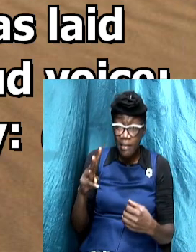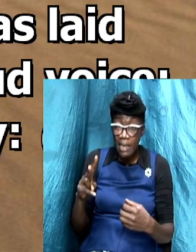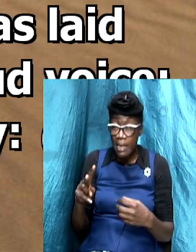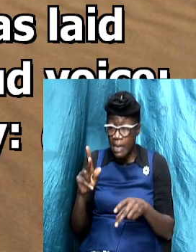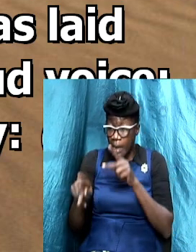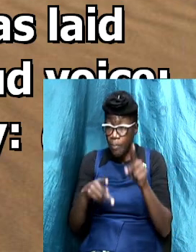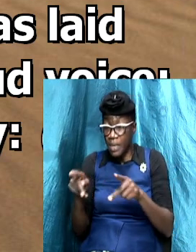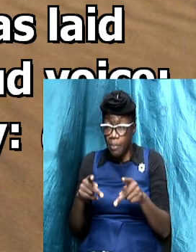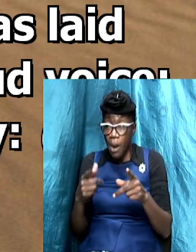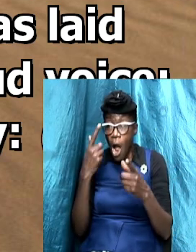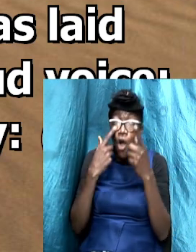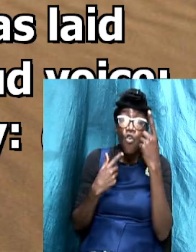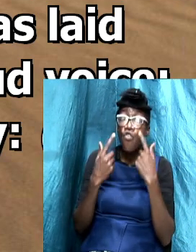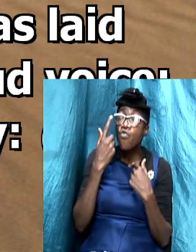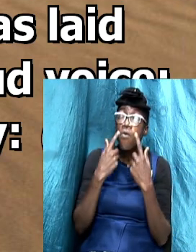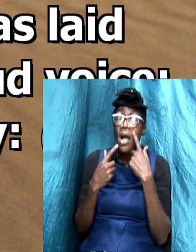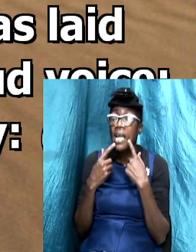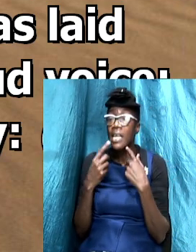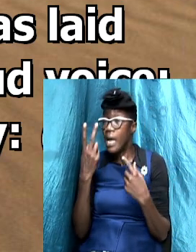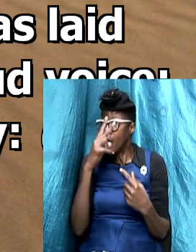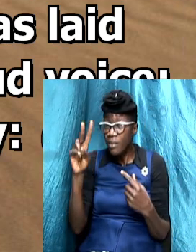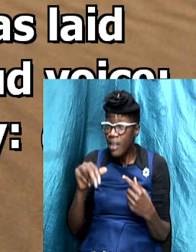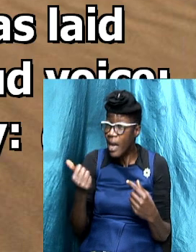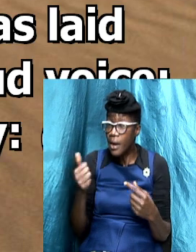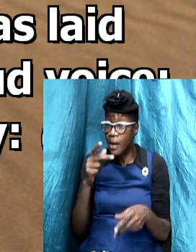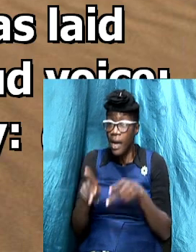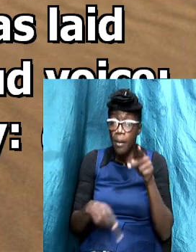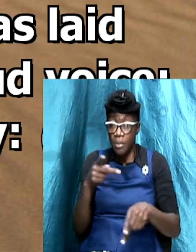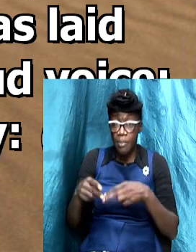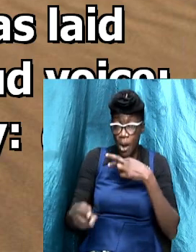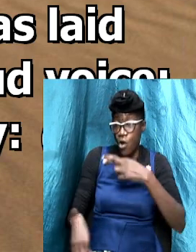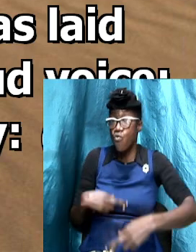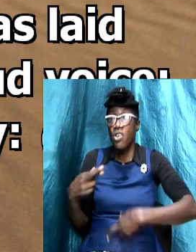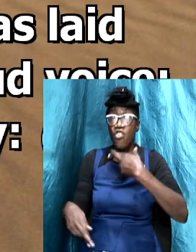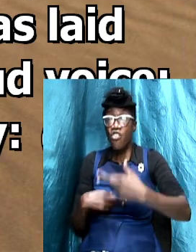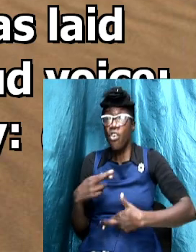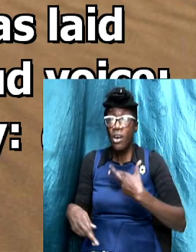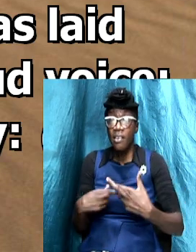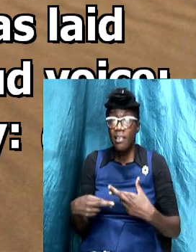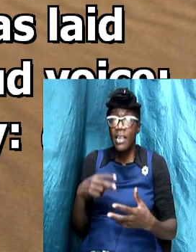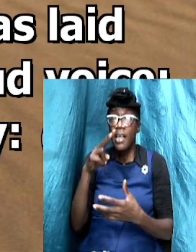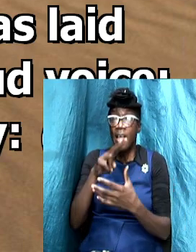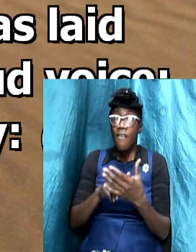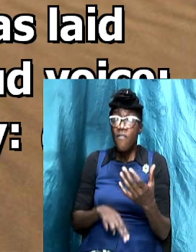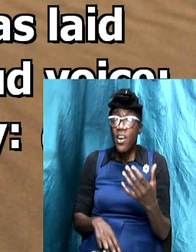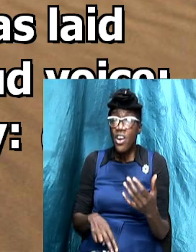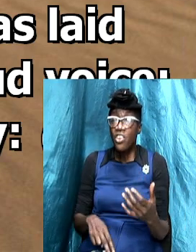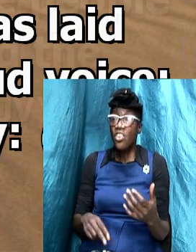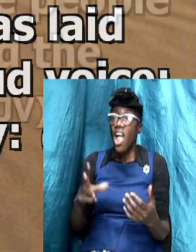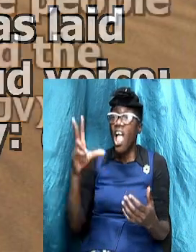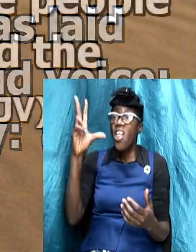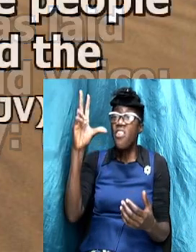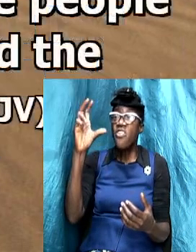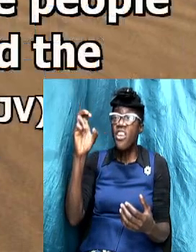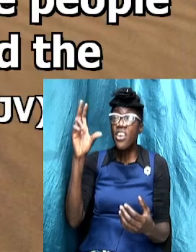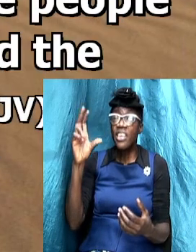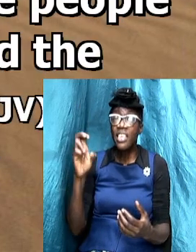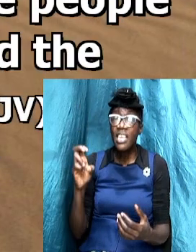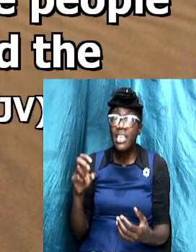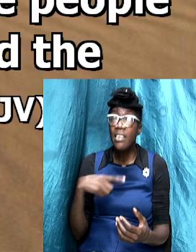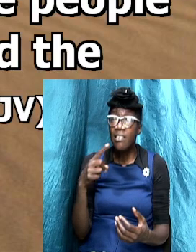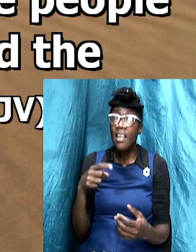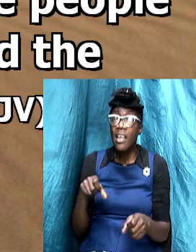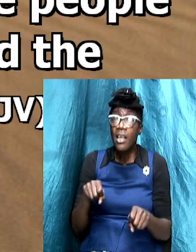are crying. And we are seeing a set of people who are rejoicing. In verse 13 it says, so the people could